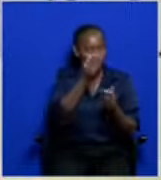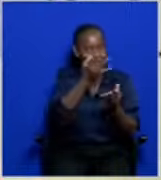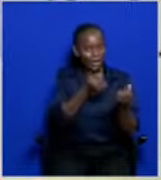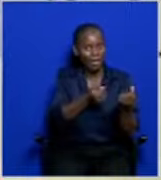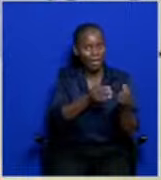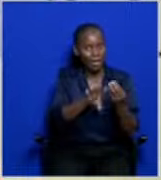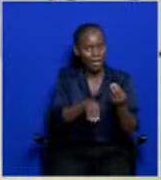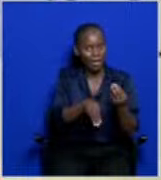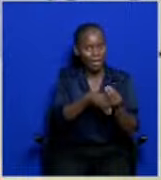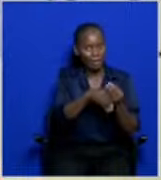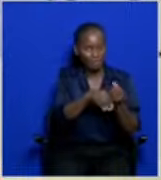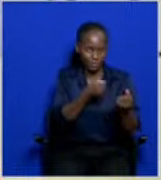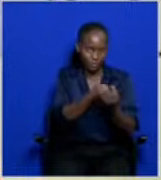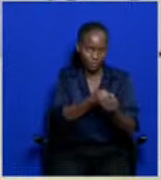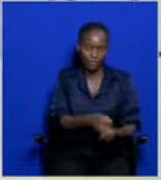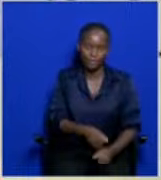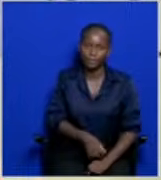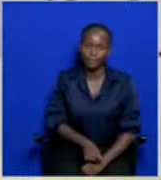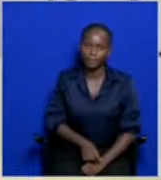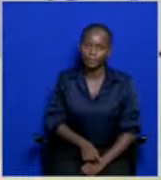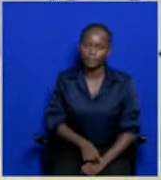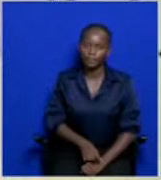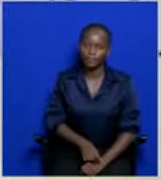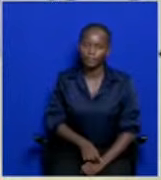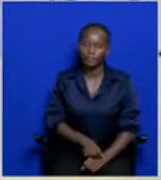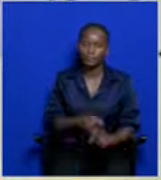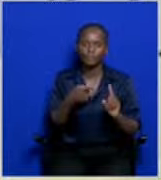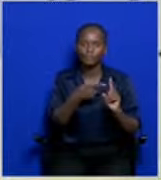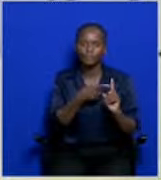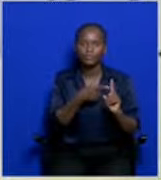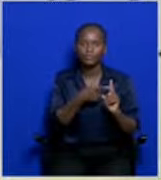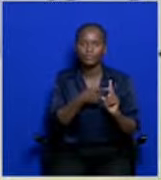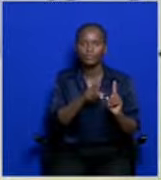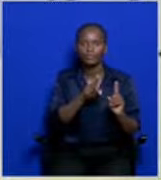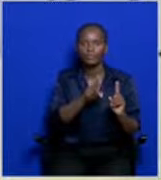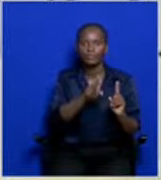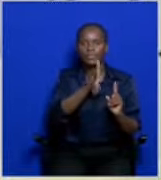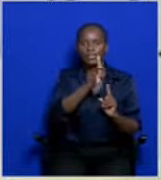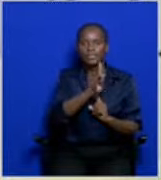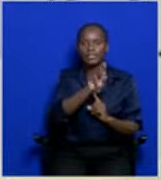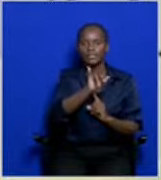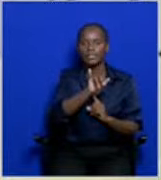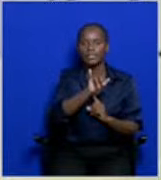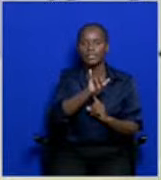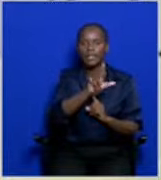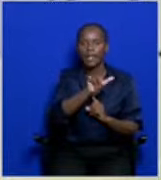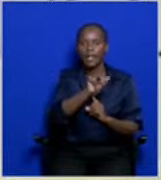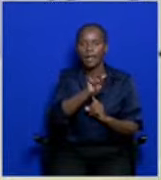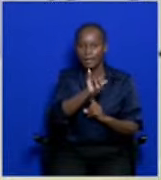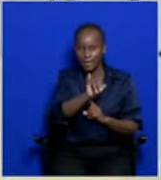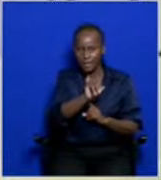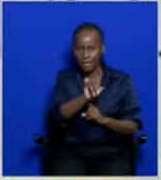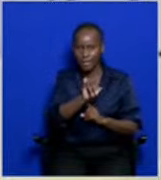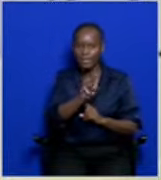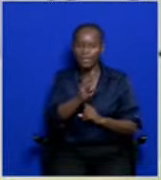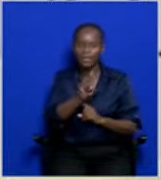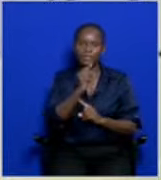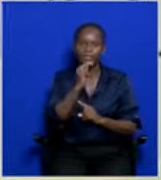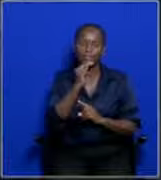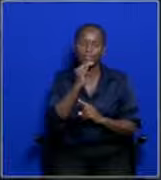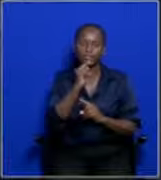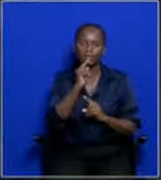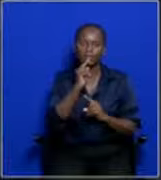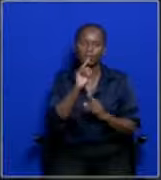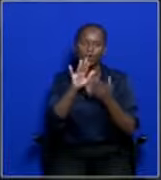the Yes. is the resident of the victim. Yes. All right. I have a different